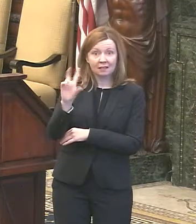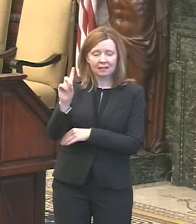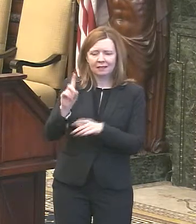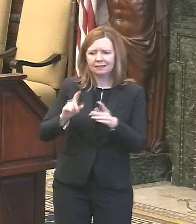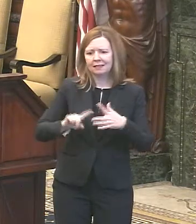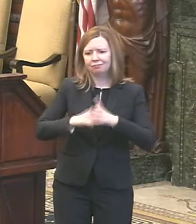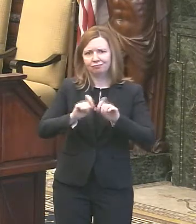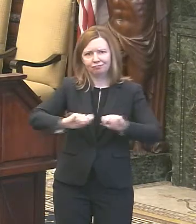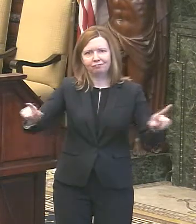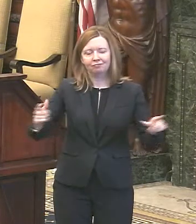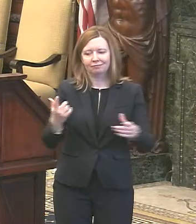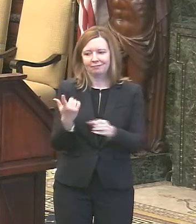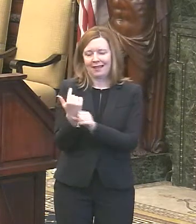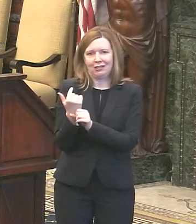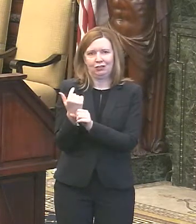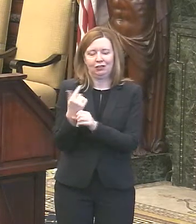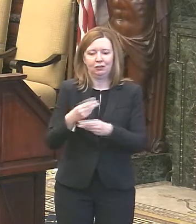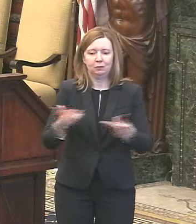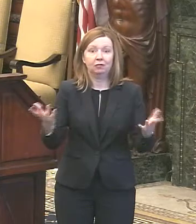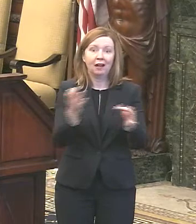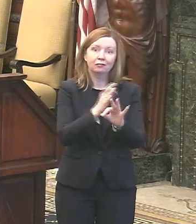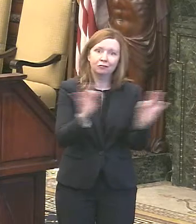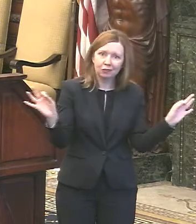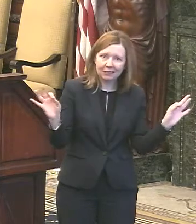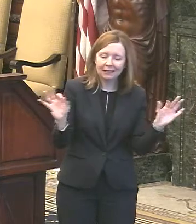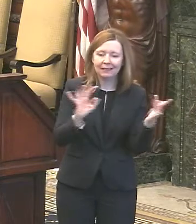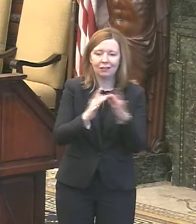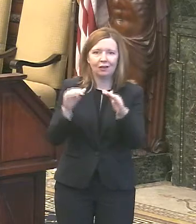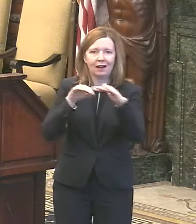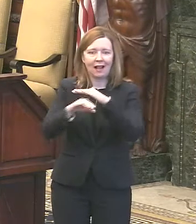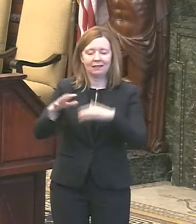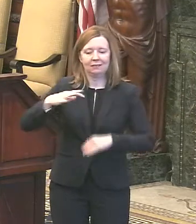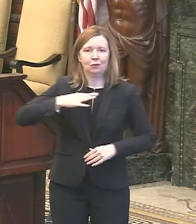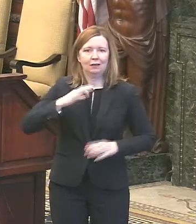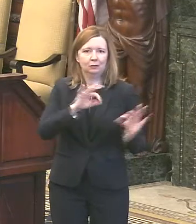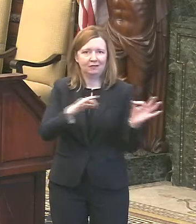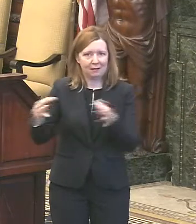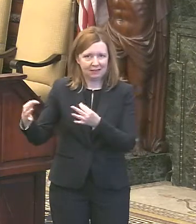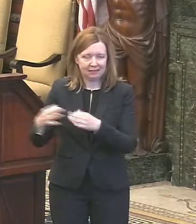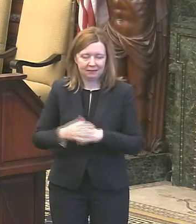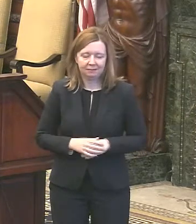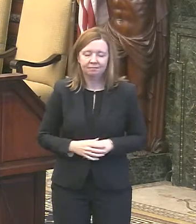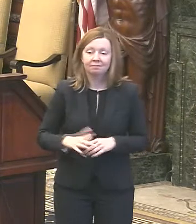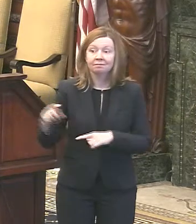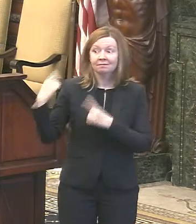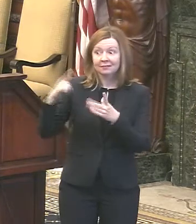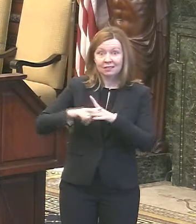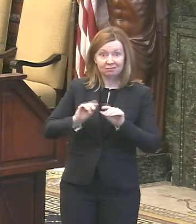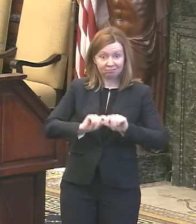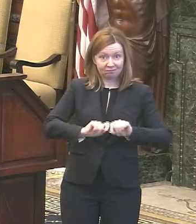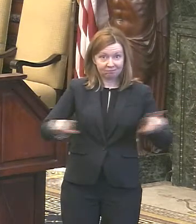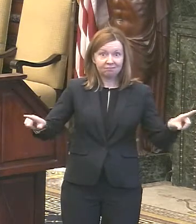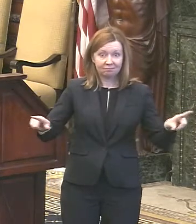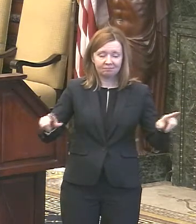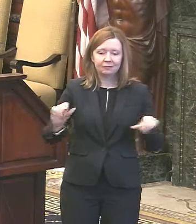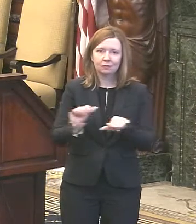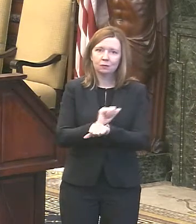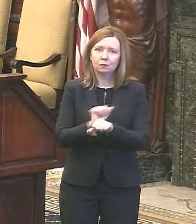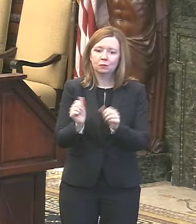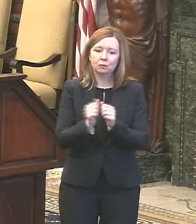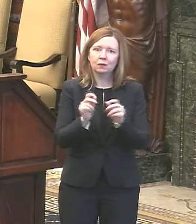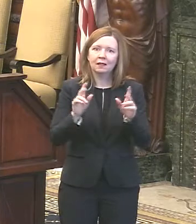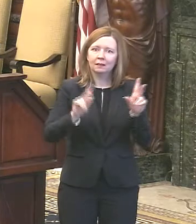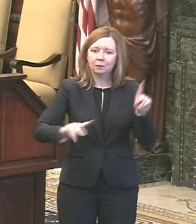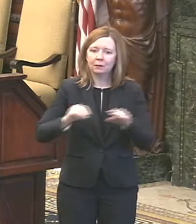provide free and reliable internet access to eligible K-12 households. Since its launch, the city has closely worked with the pre-K